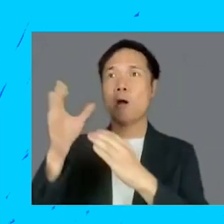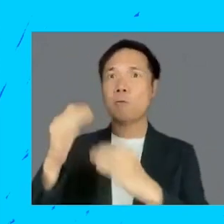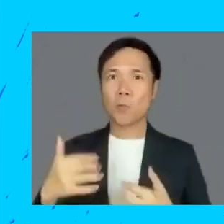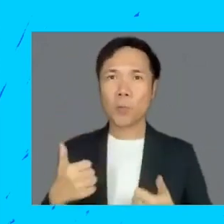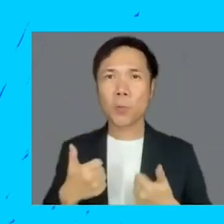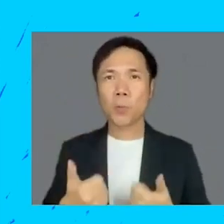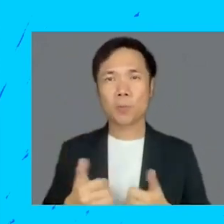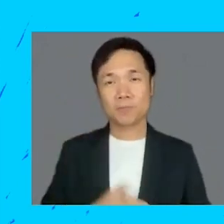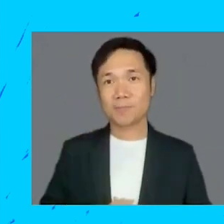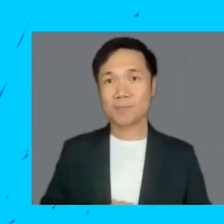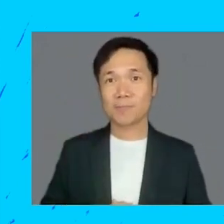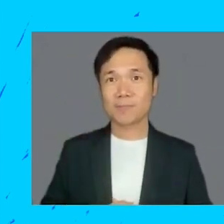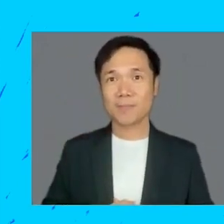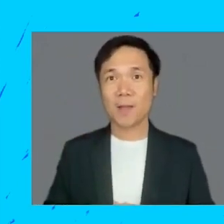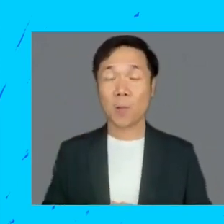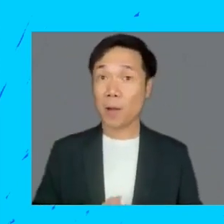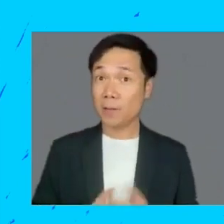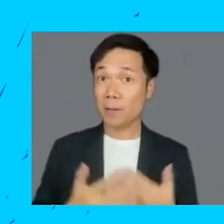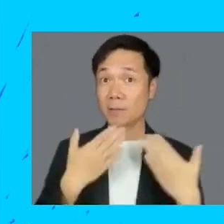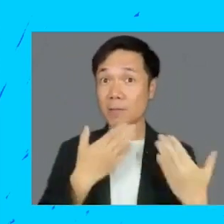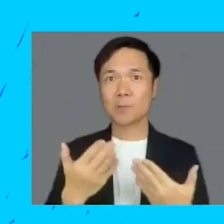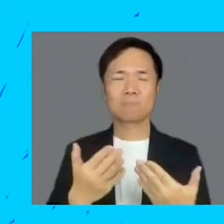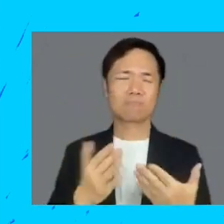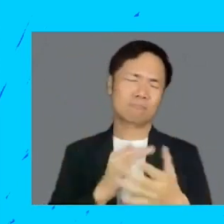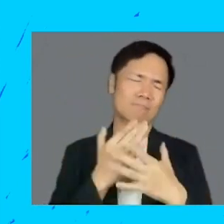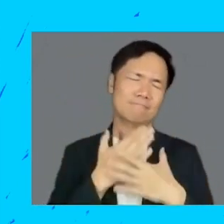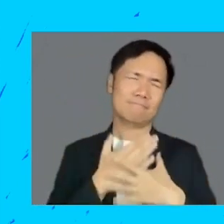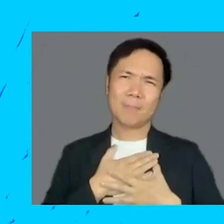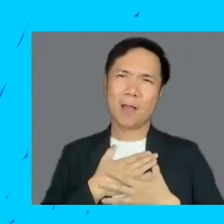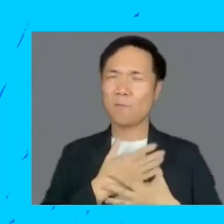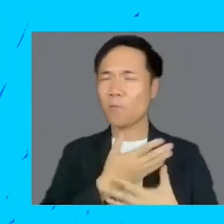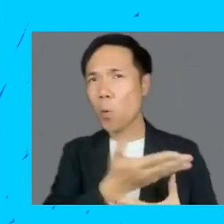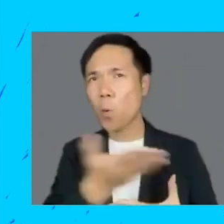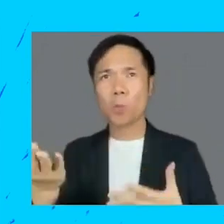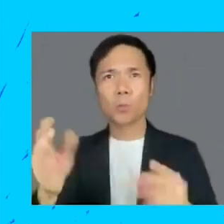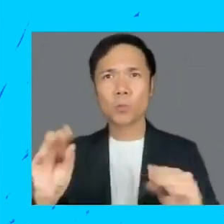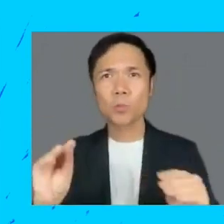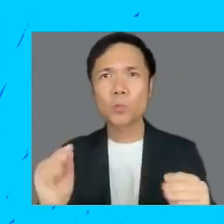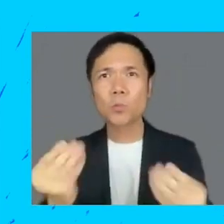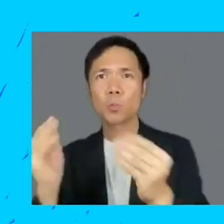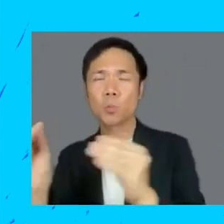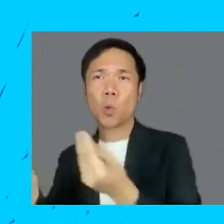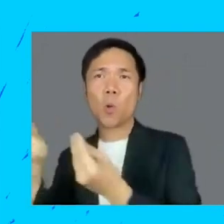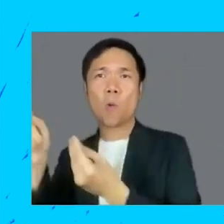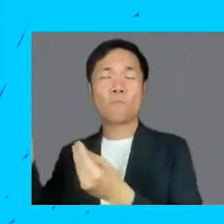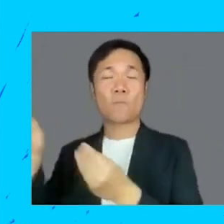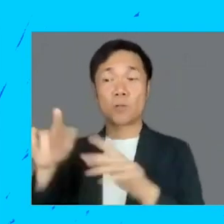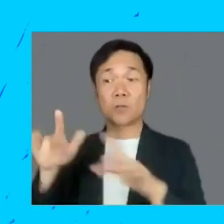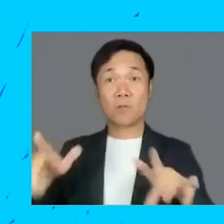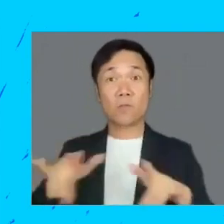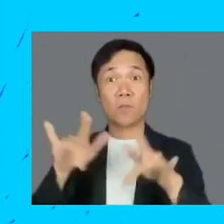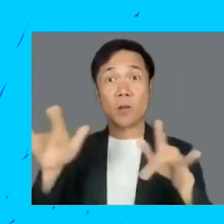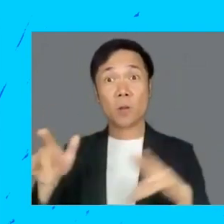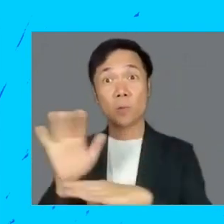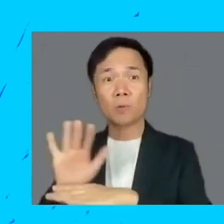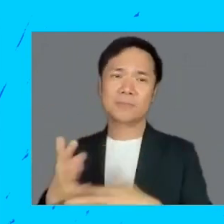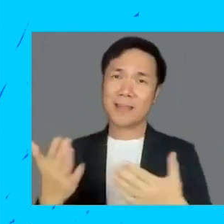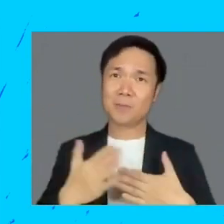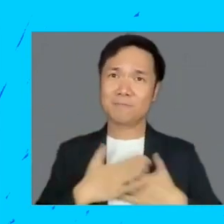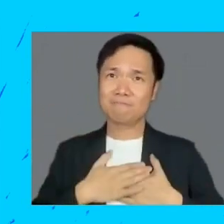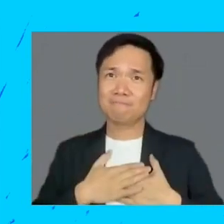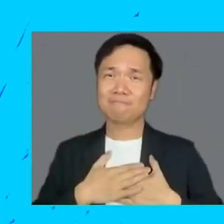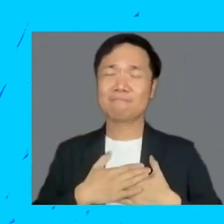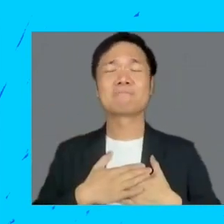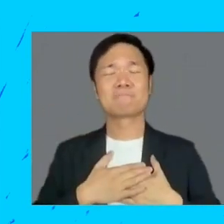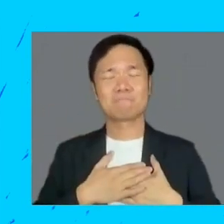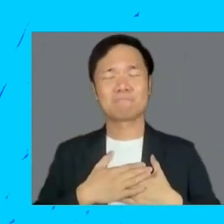like to also give my deepest gratitude to the young people on the pre-recorded videos. Thank you so much for putting out the demands. Thank you